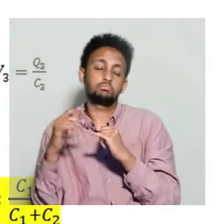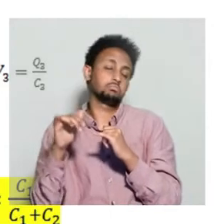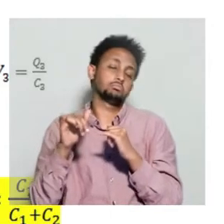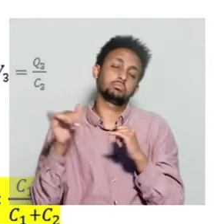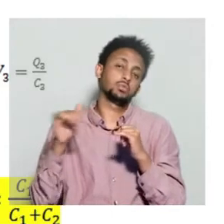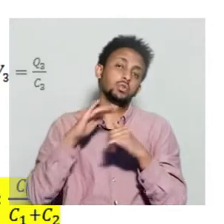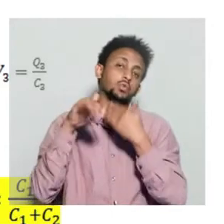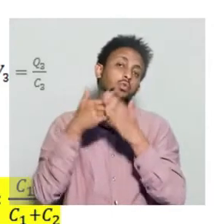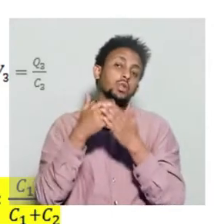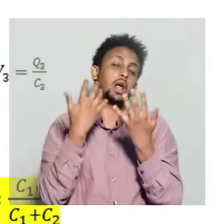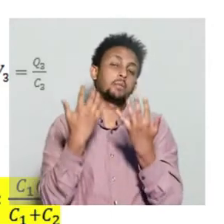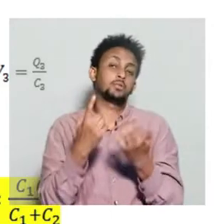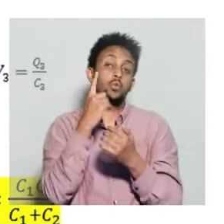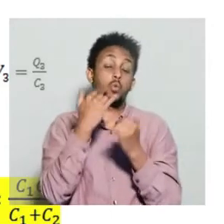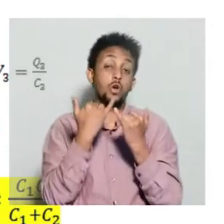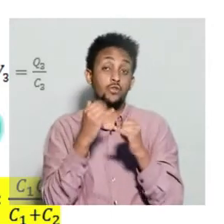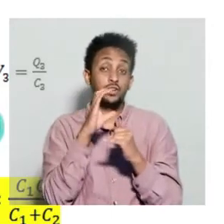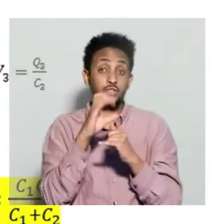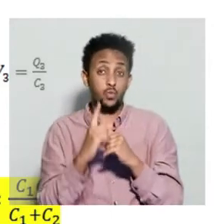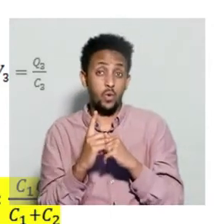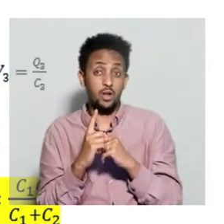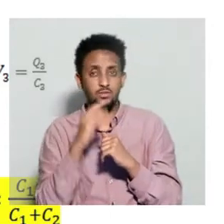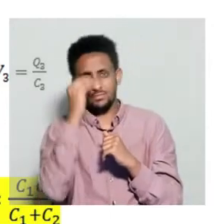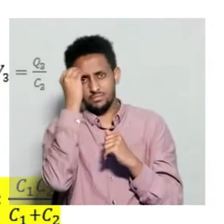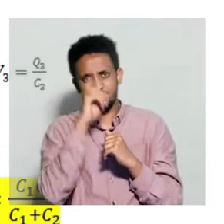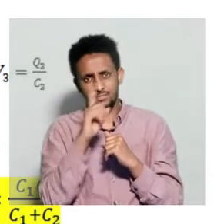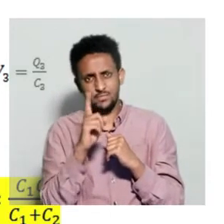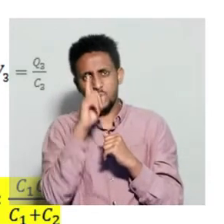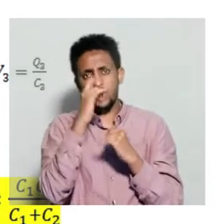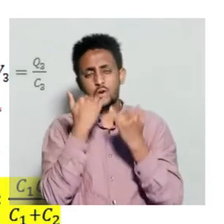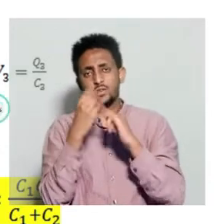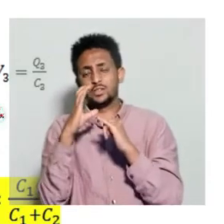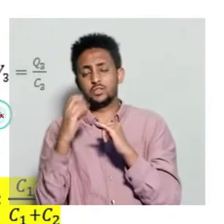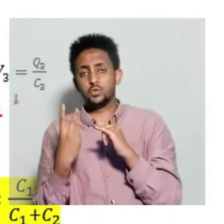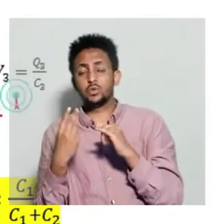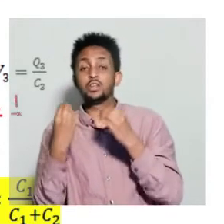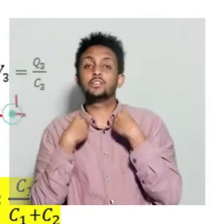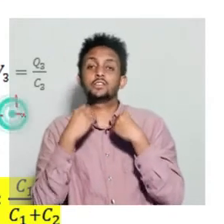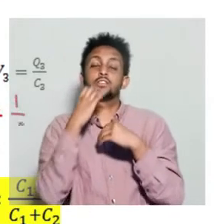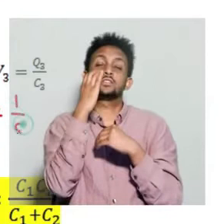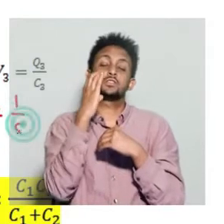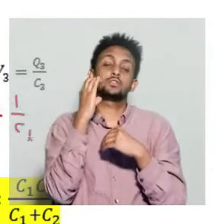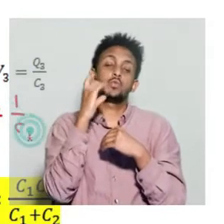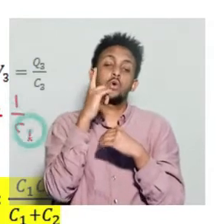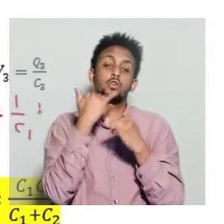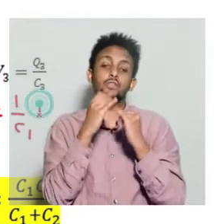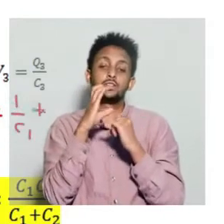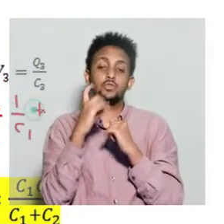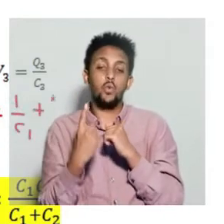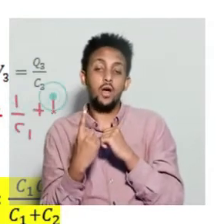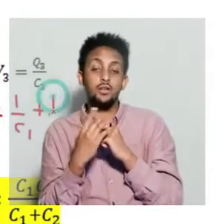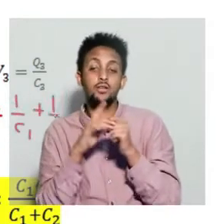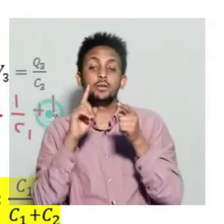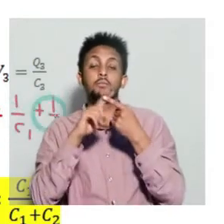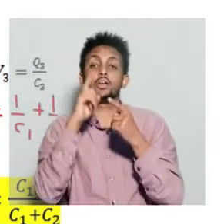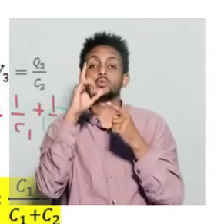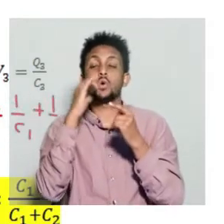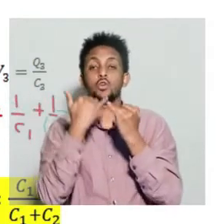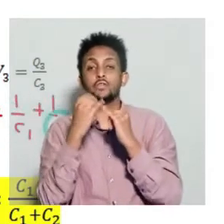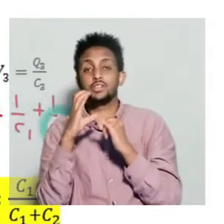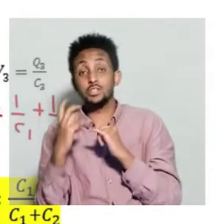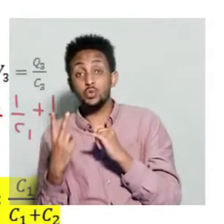The total capacitance, 1 over C. Don't forget this one. 1 over C can be given as 1 over C1 plus 1